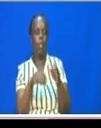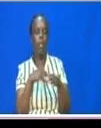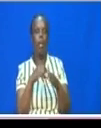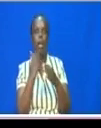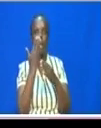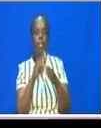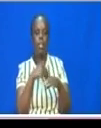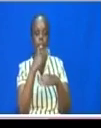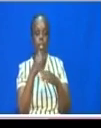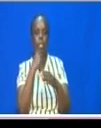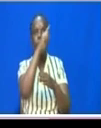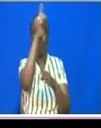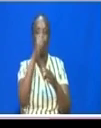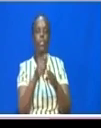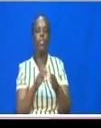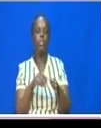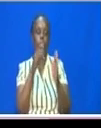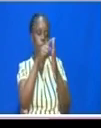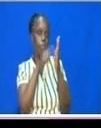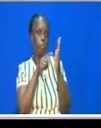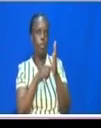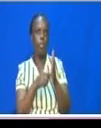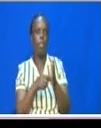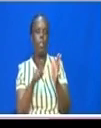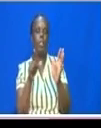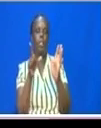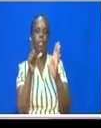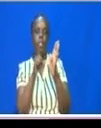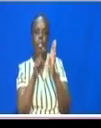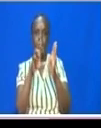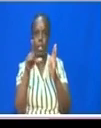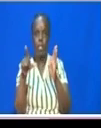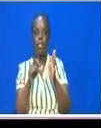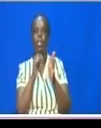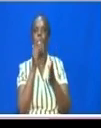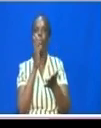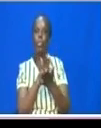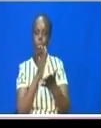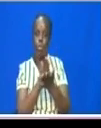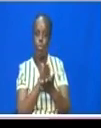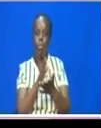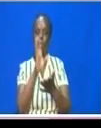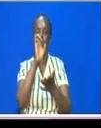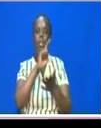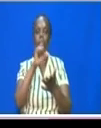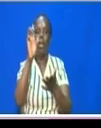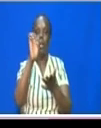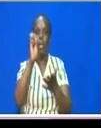The letters do not represent the actual symbols of the element. So I'd like